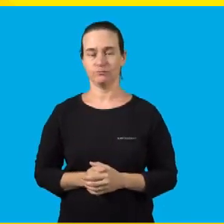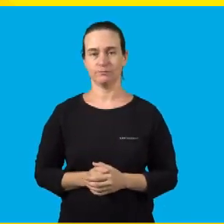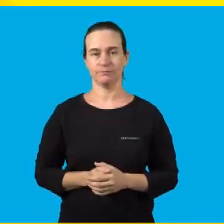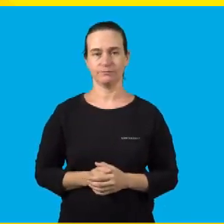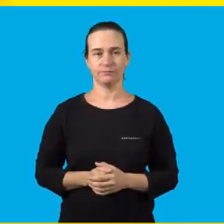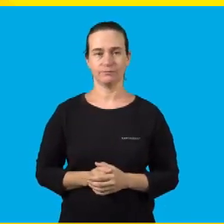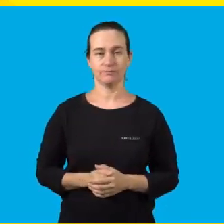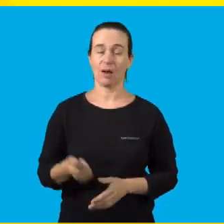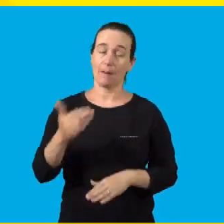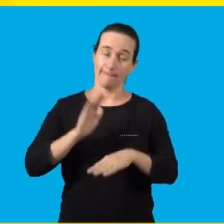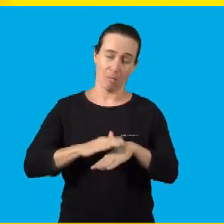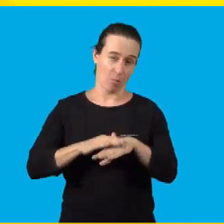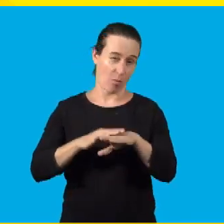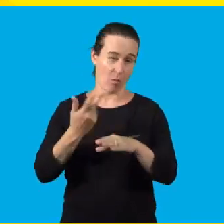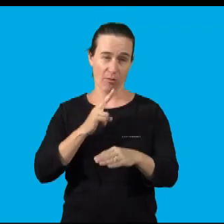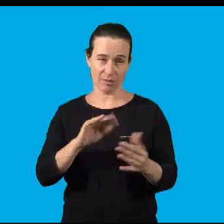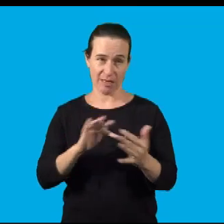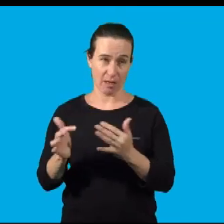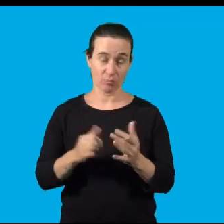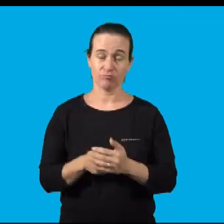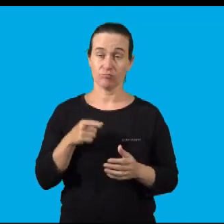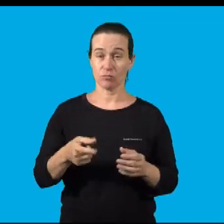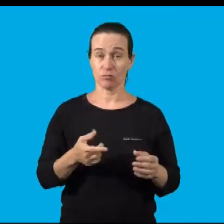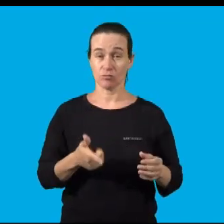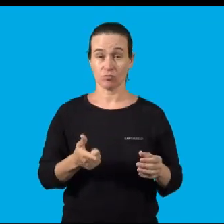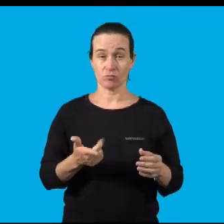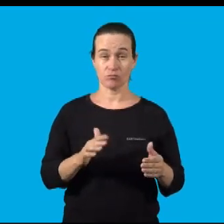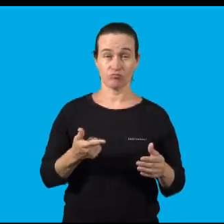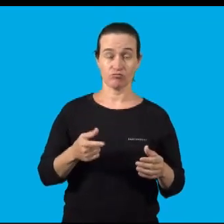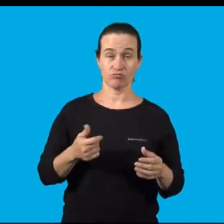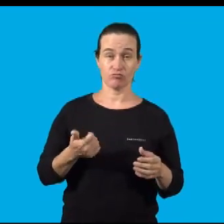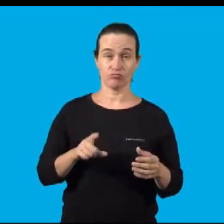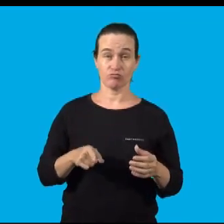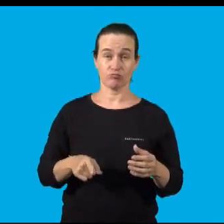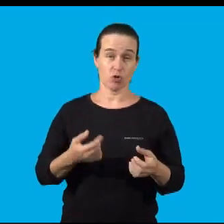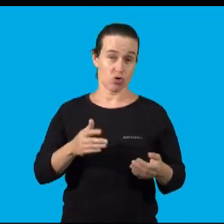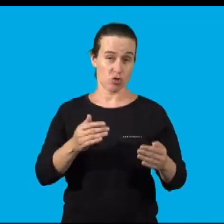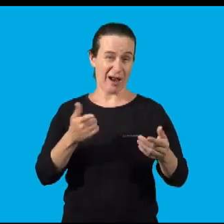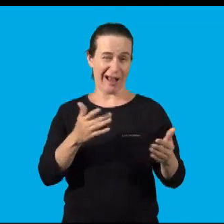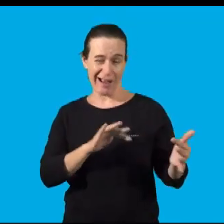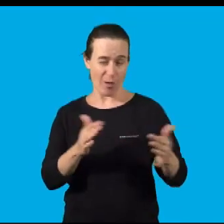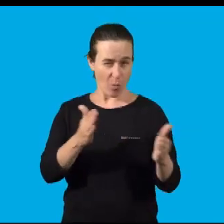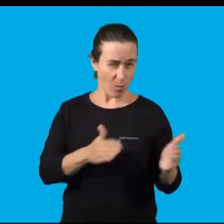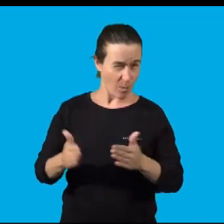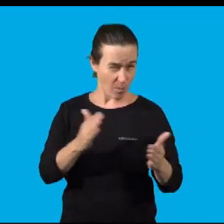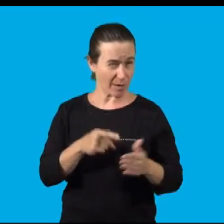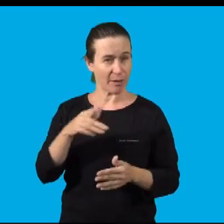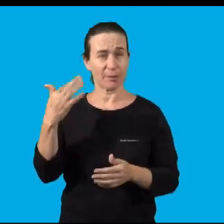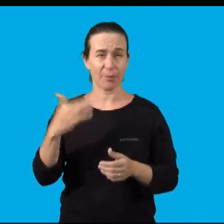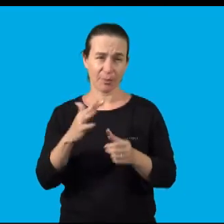And then more answering techniques. Remember, the structure is very important. Structure your points